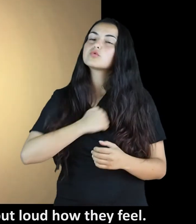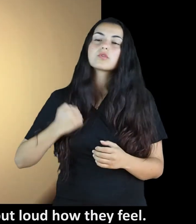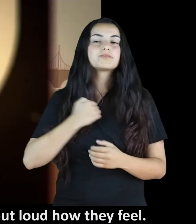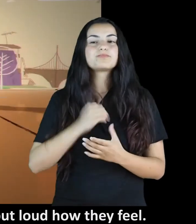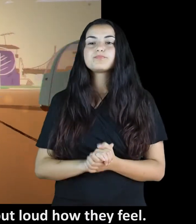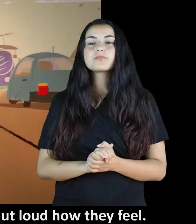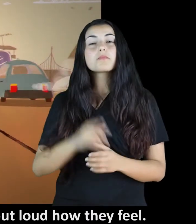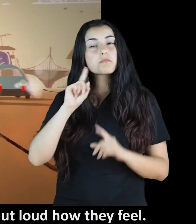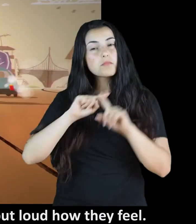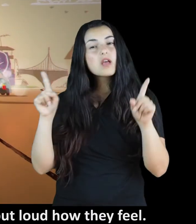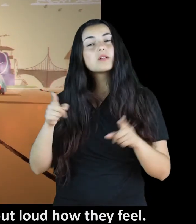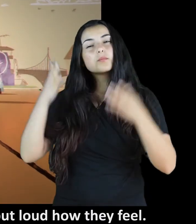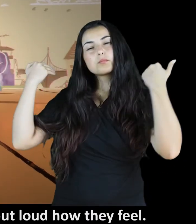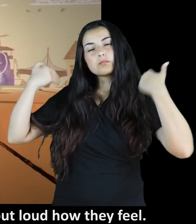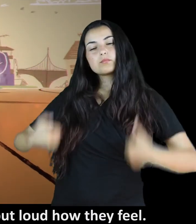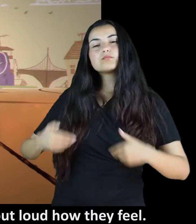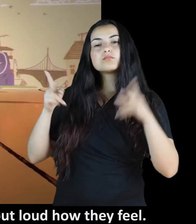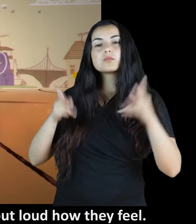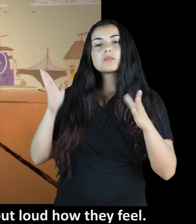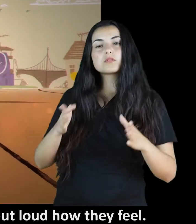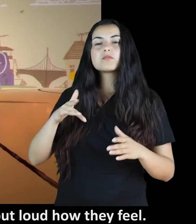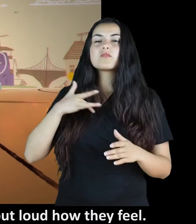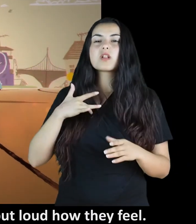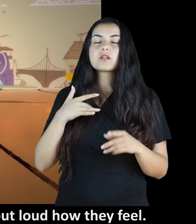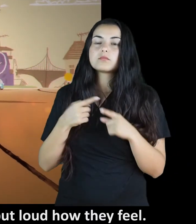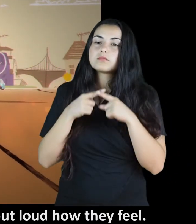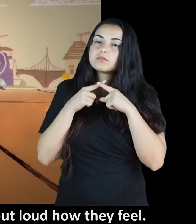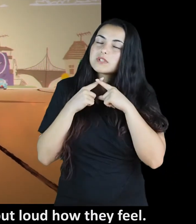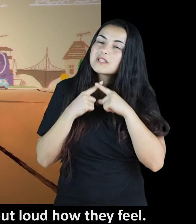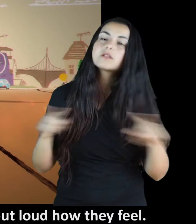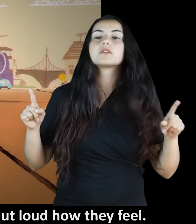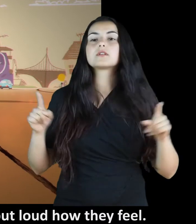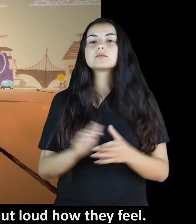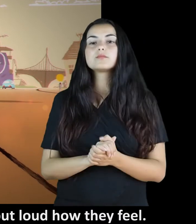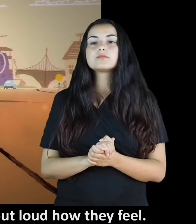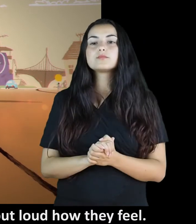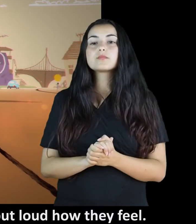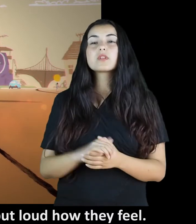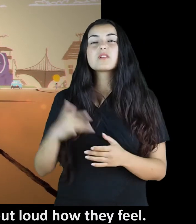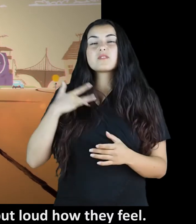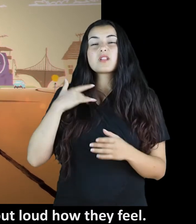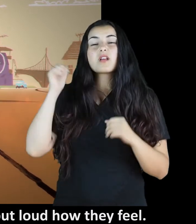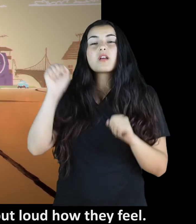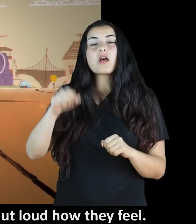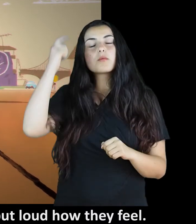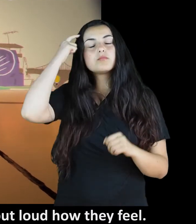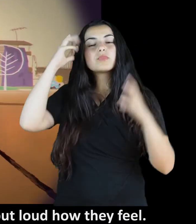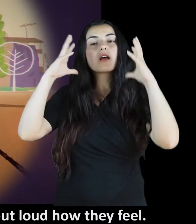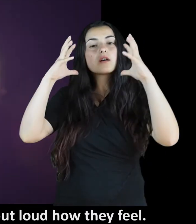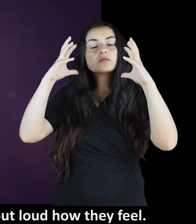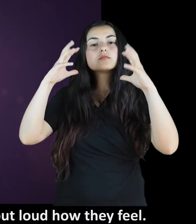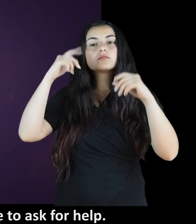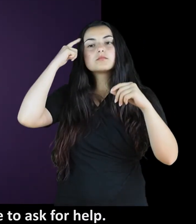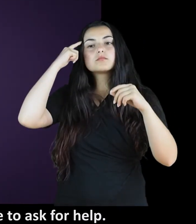Sadly, in many cases, the person can't say out loud how they feel. So even though there's chaos going on in